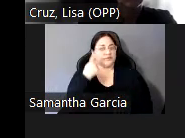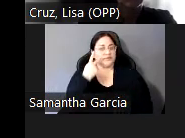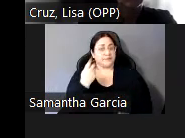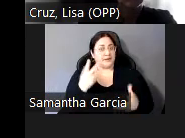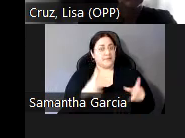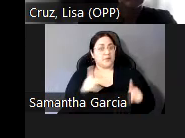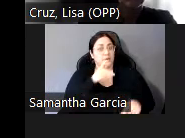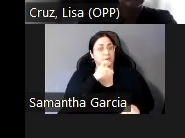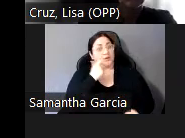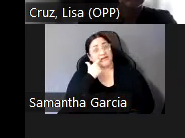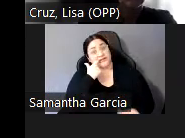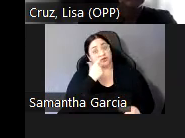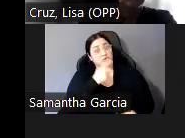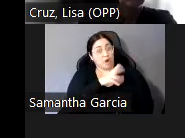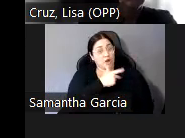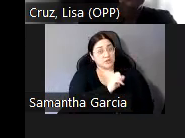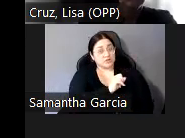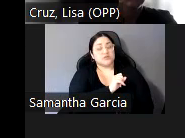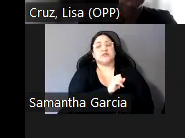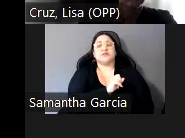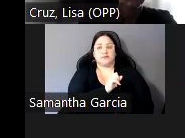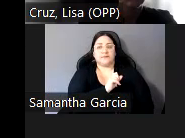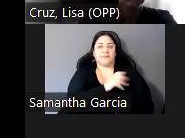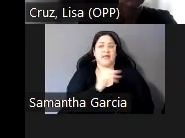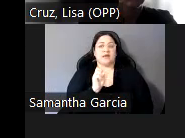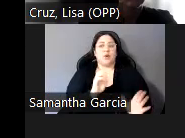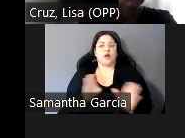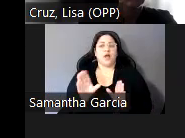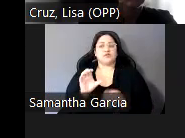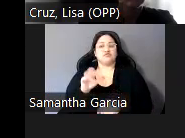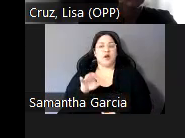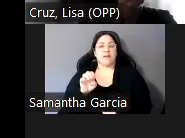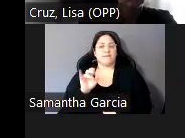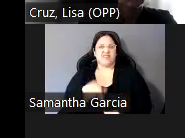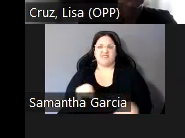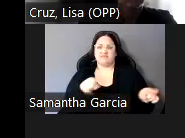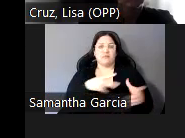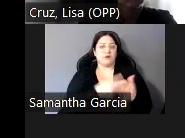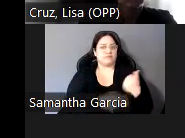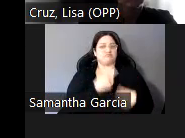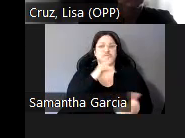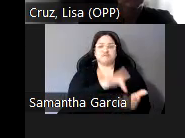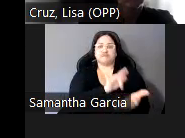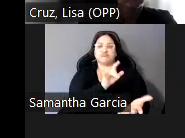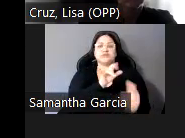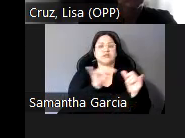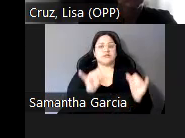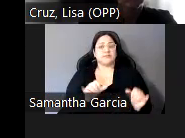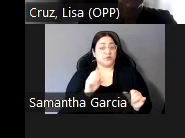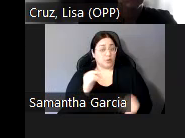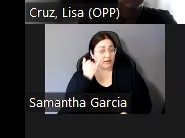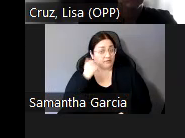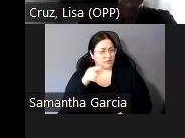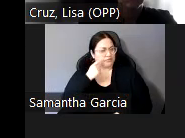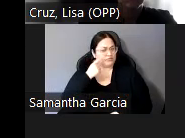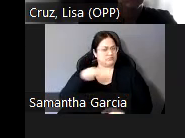and so they're going to do whatever they can to manipulate the system. So if you do know someone who is involved, you can report it